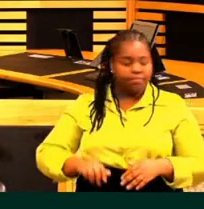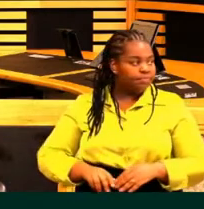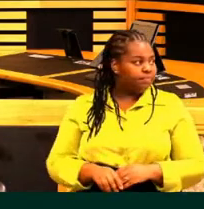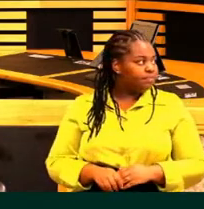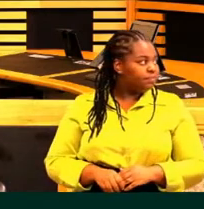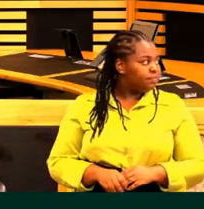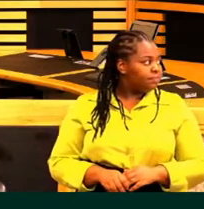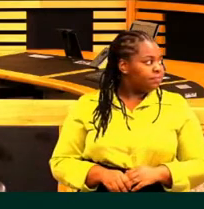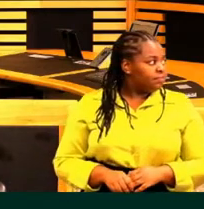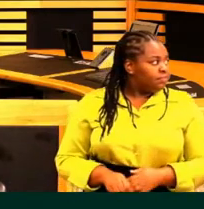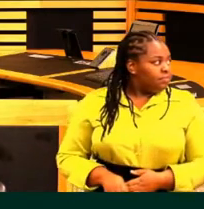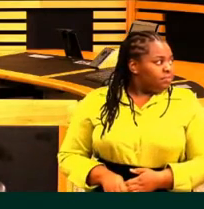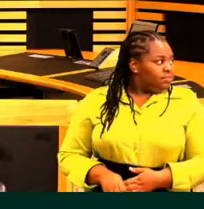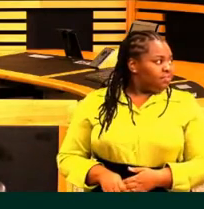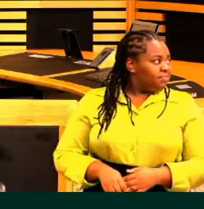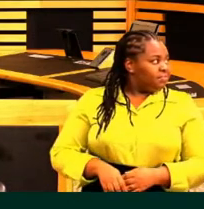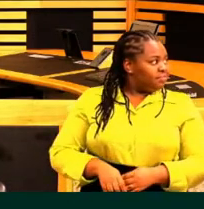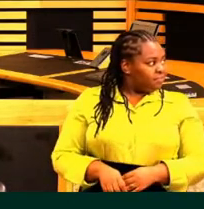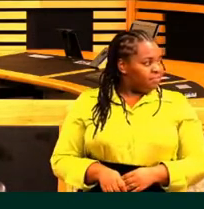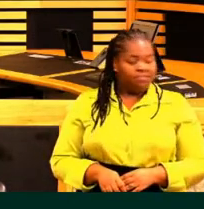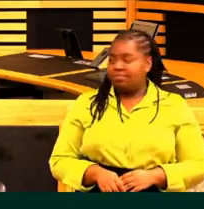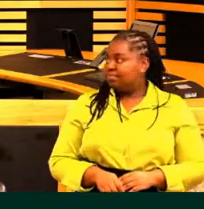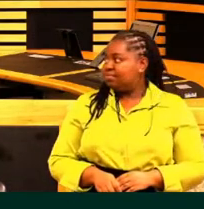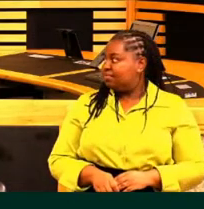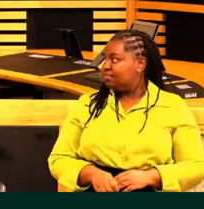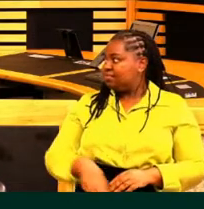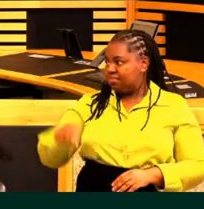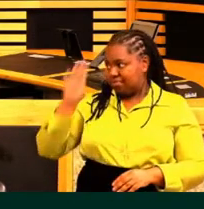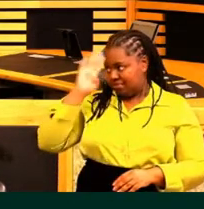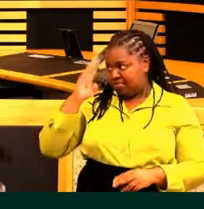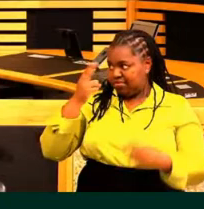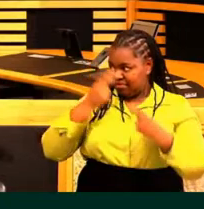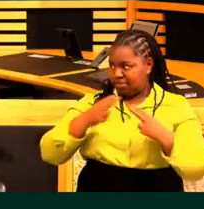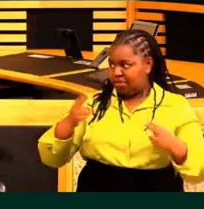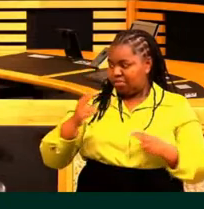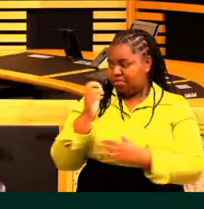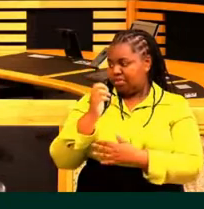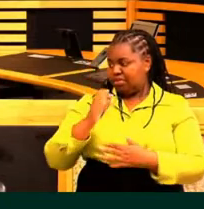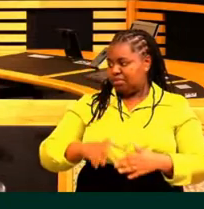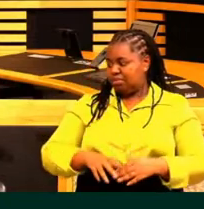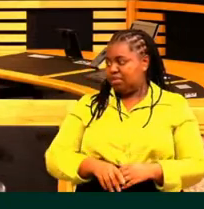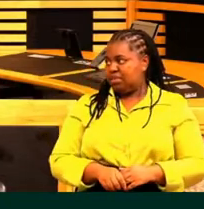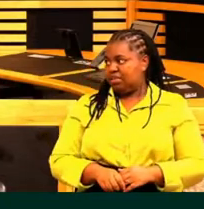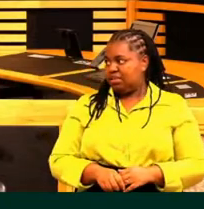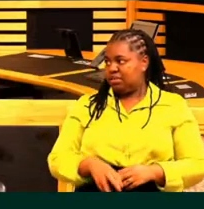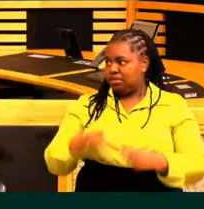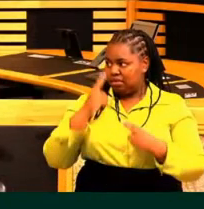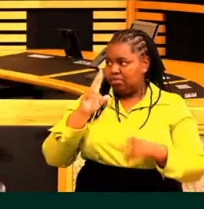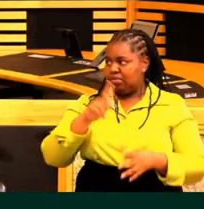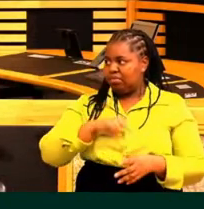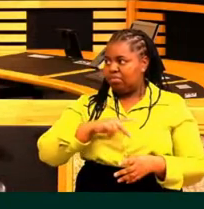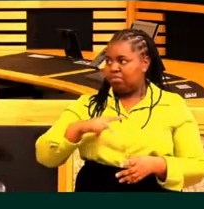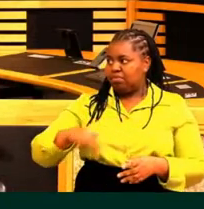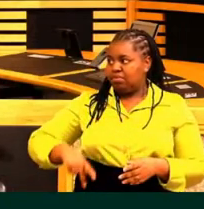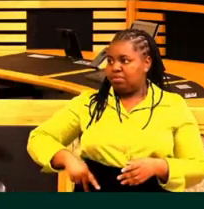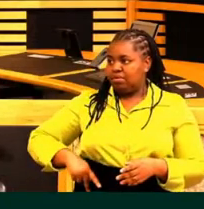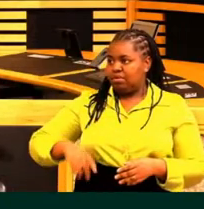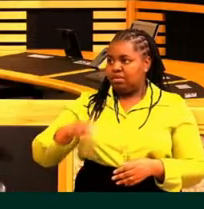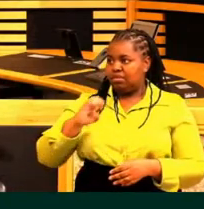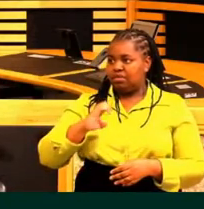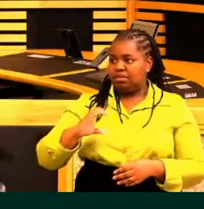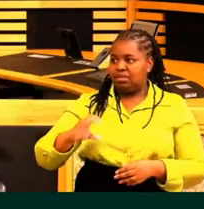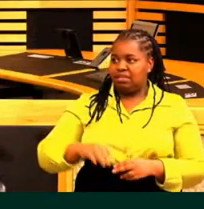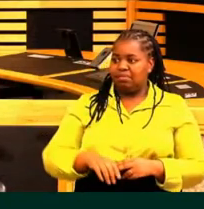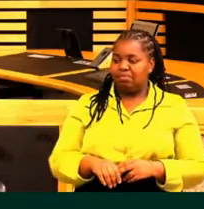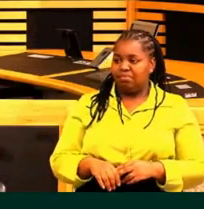over to your honorable member greetings to The Honorable speaker honorable premiere of the Eastern Cape